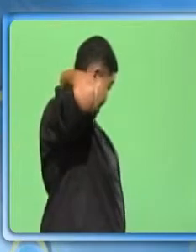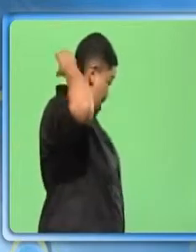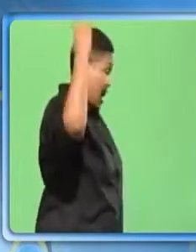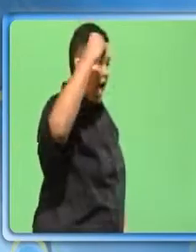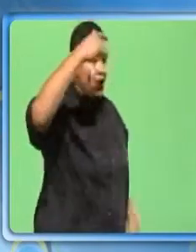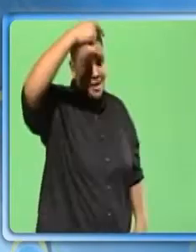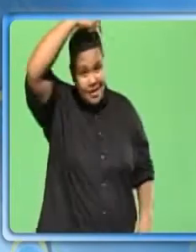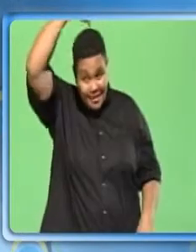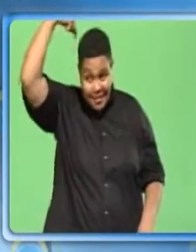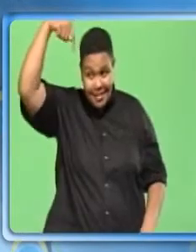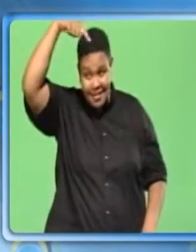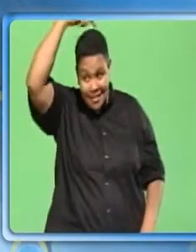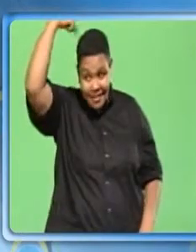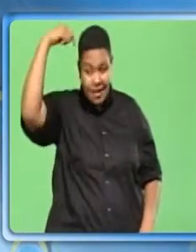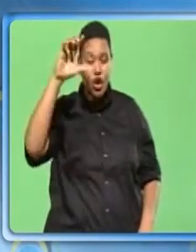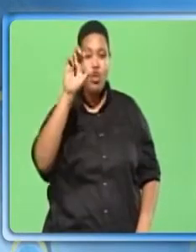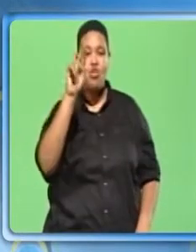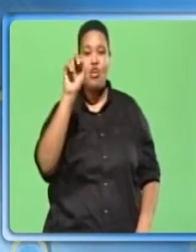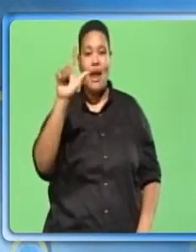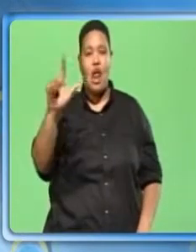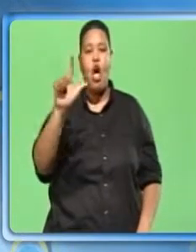reflex.